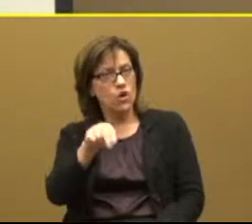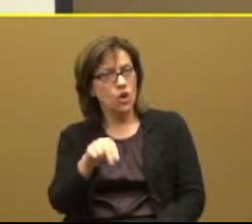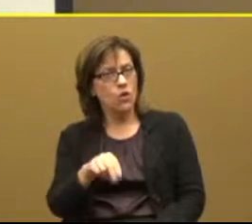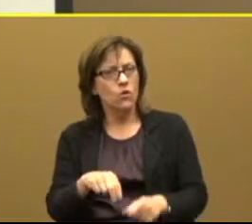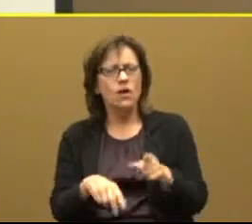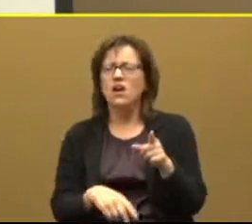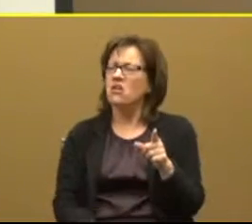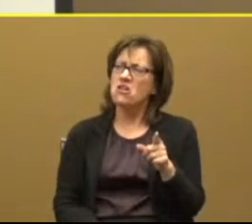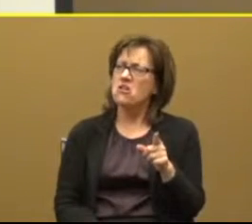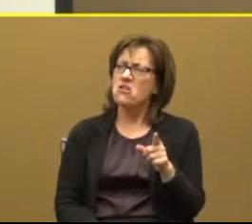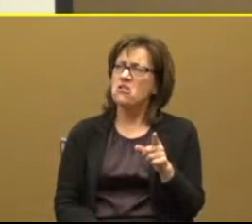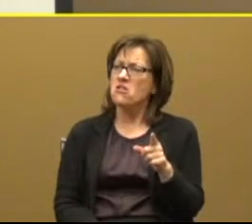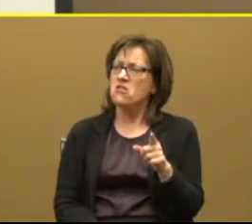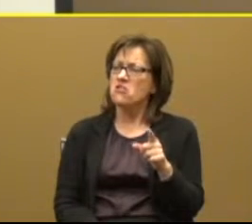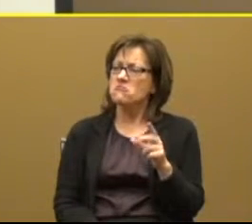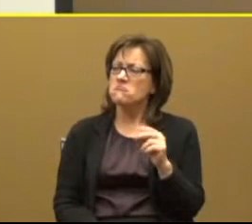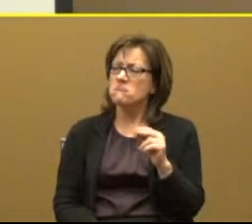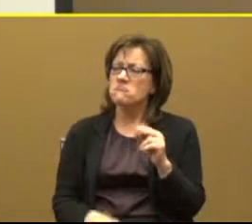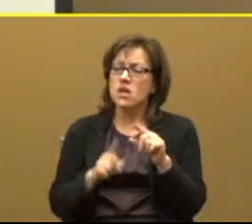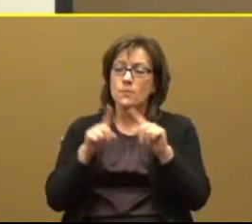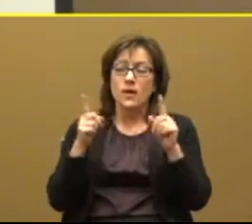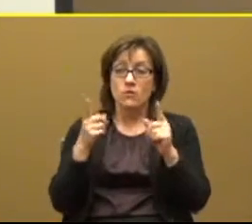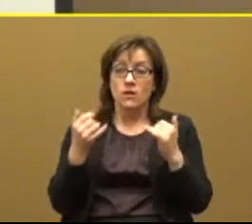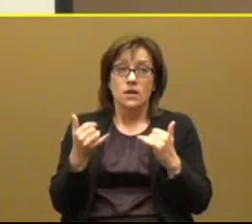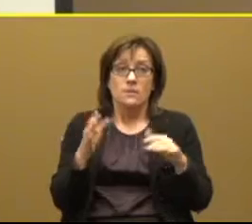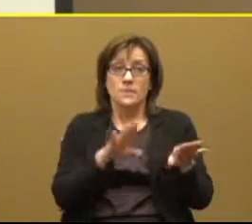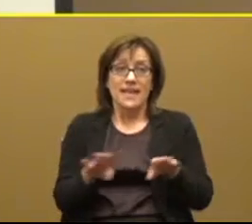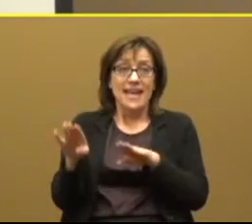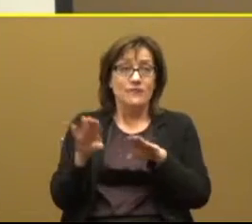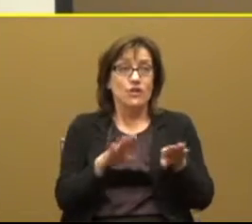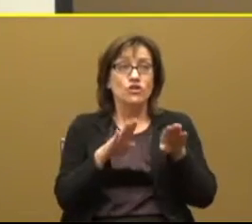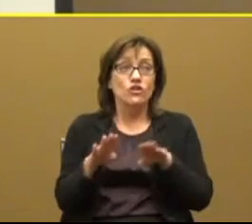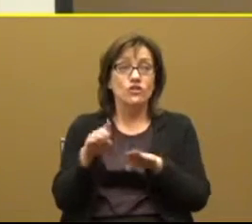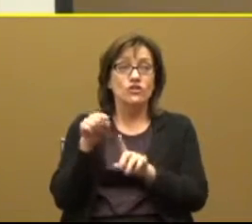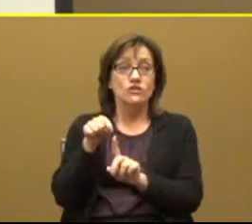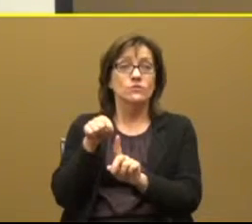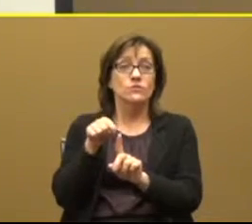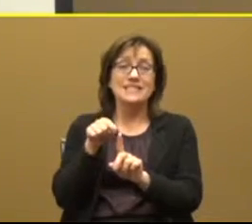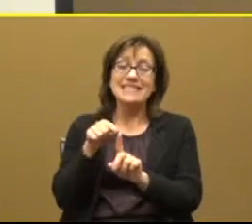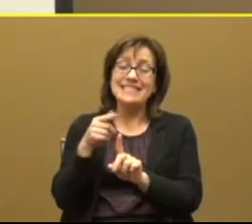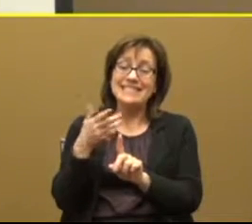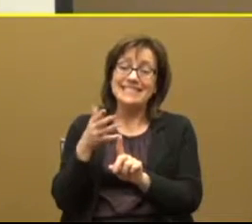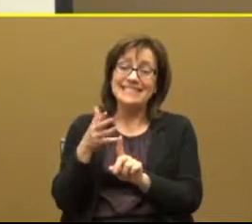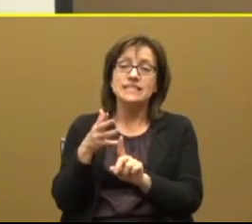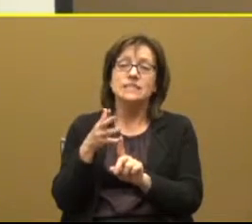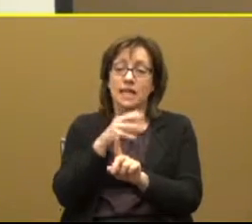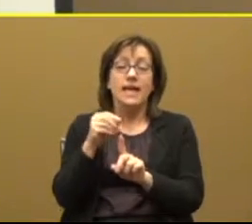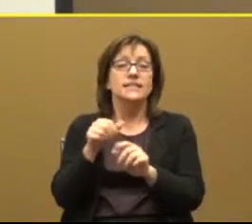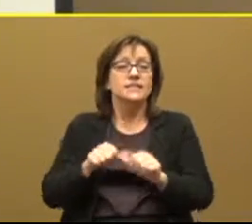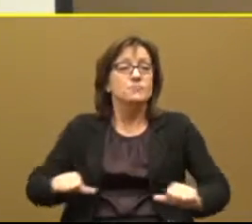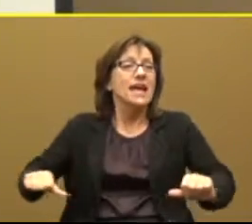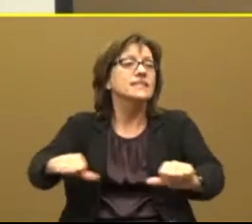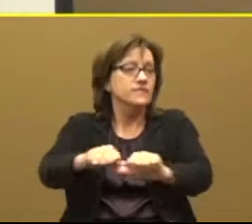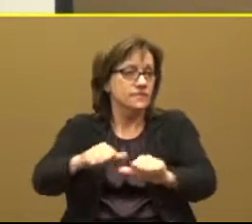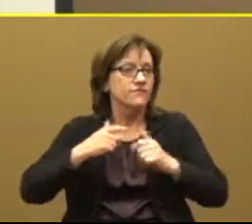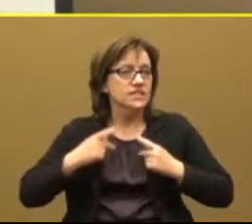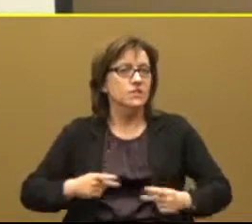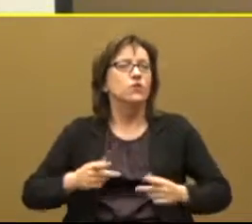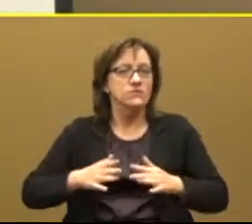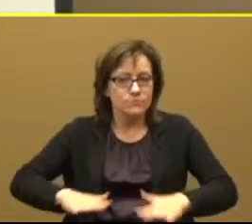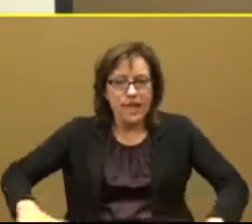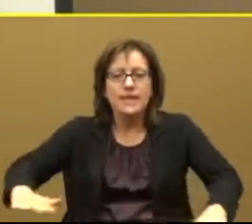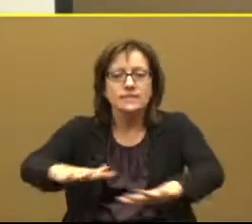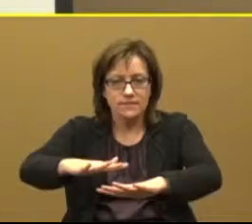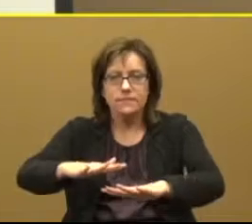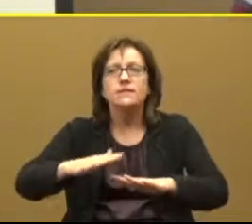no. But right now, behavior-wise, it's a lot more effective. And physical space-wise, physical